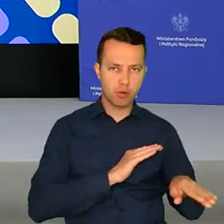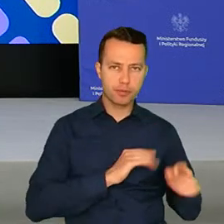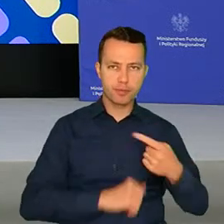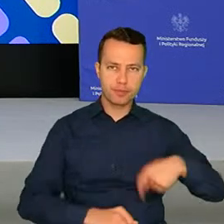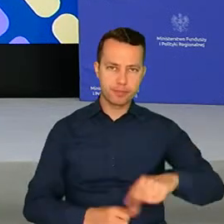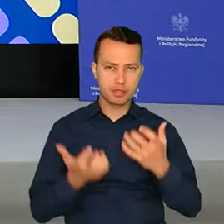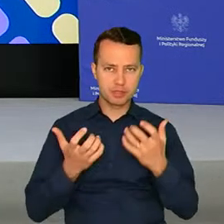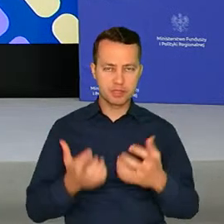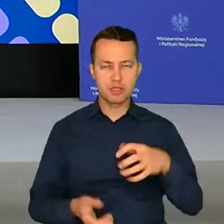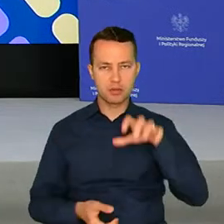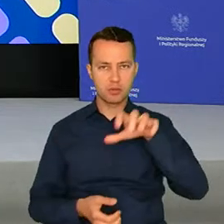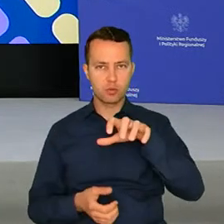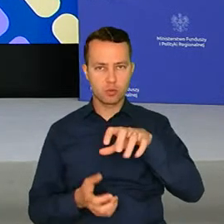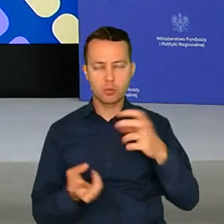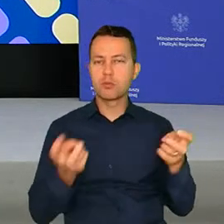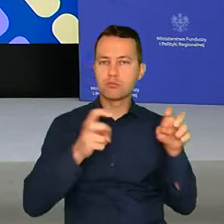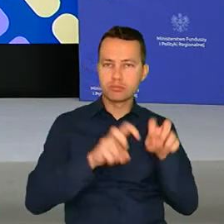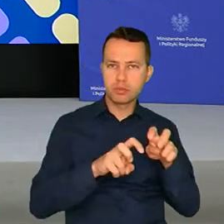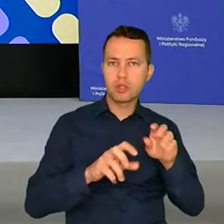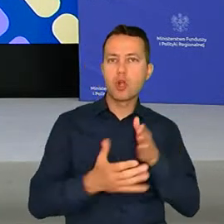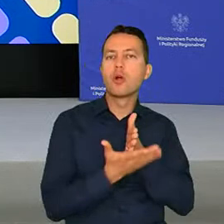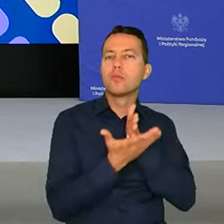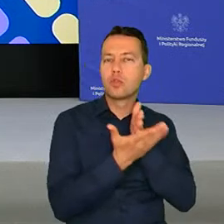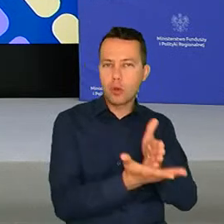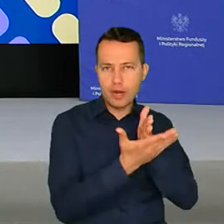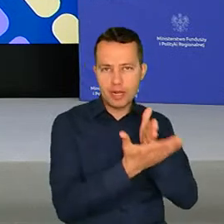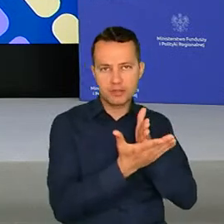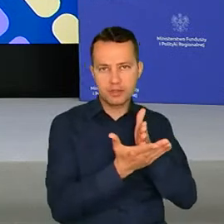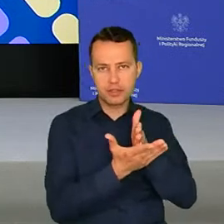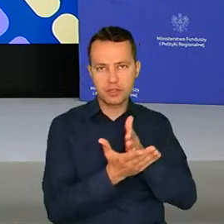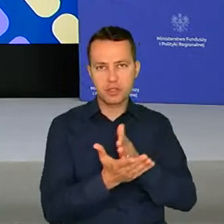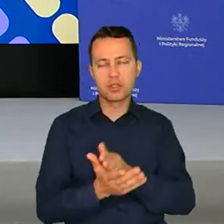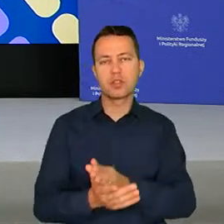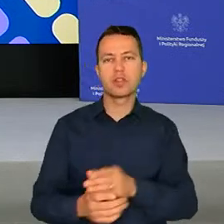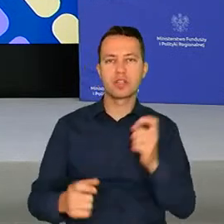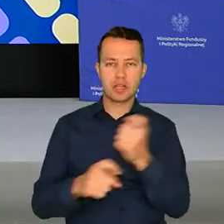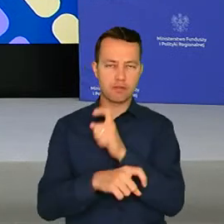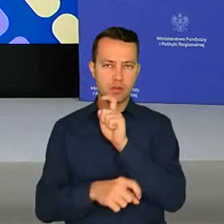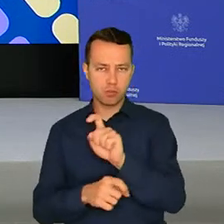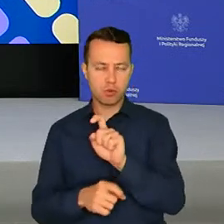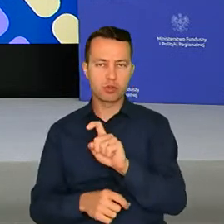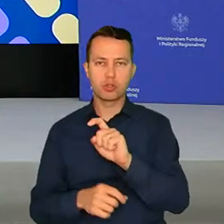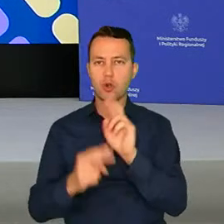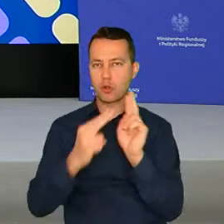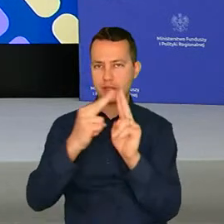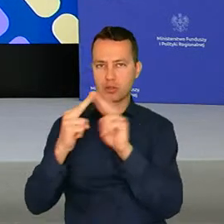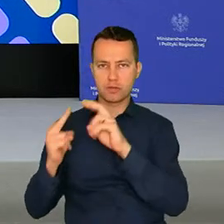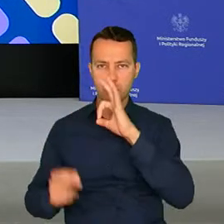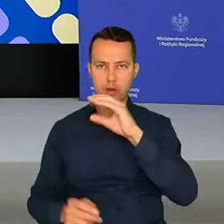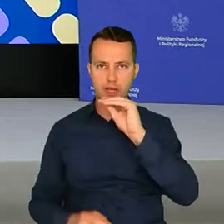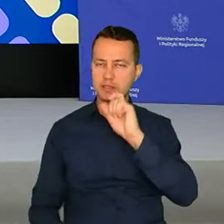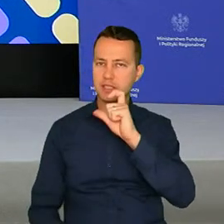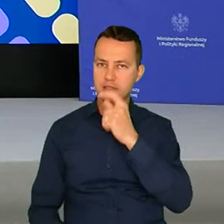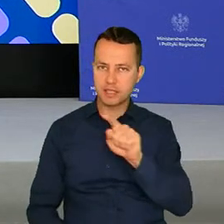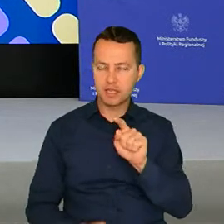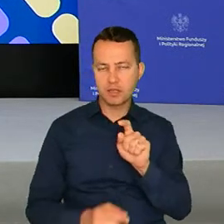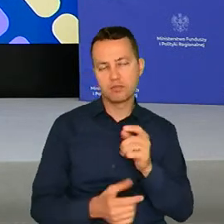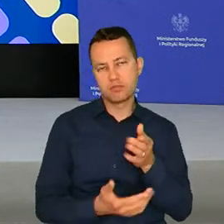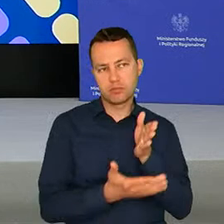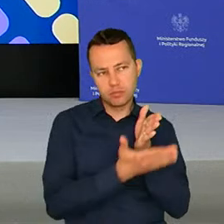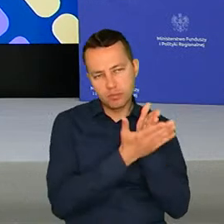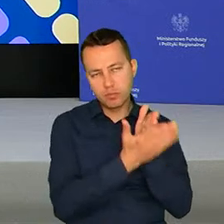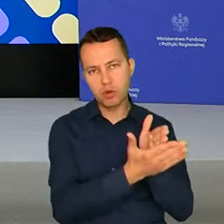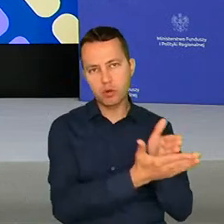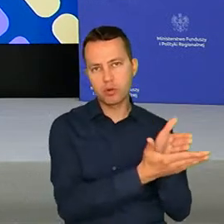will appoint a counseling advisory team by the national contact point, and